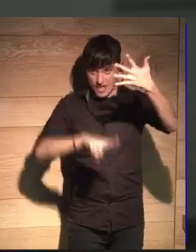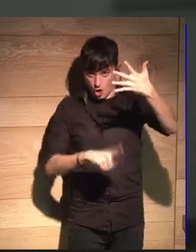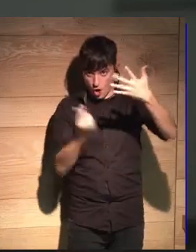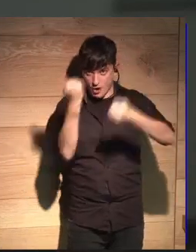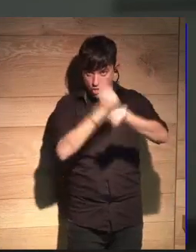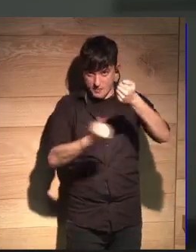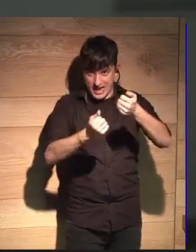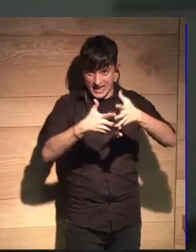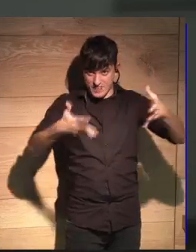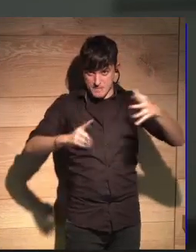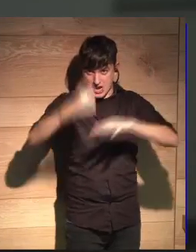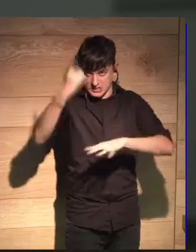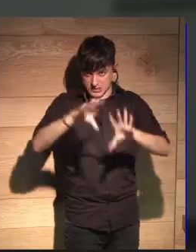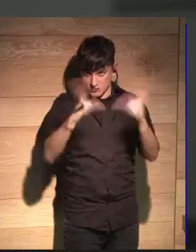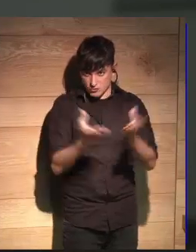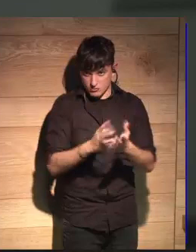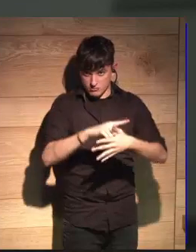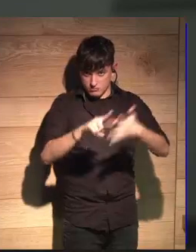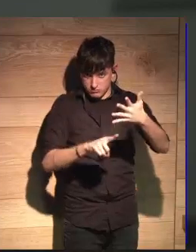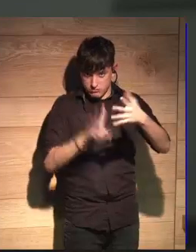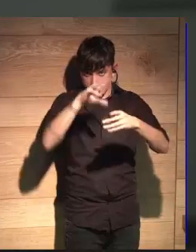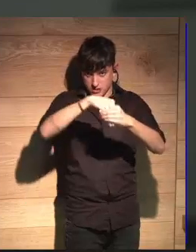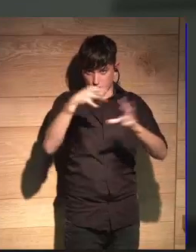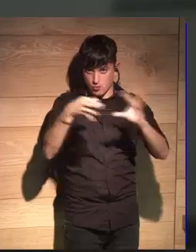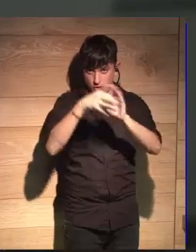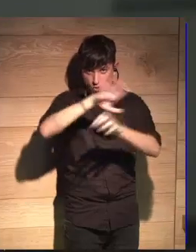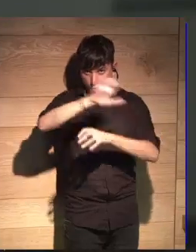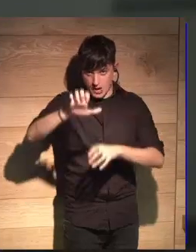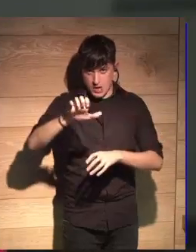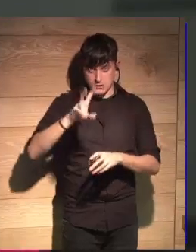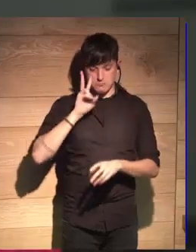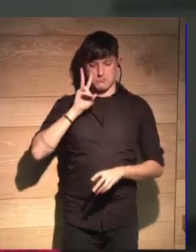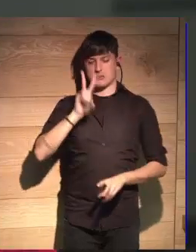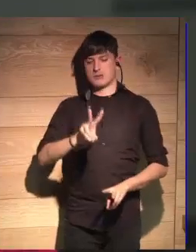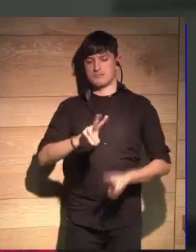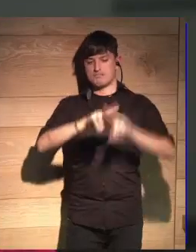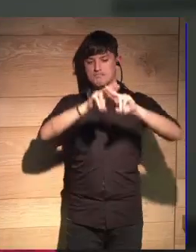the EU as a model for how to solve.